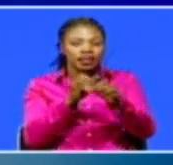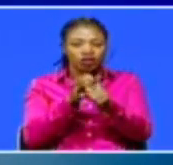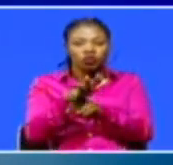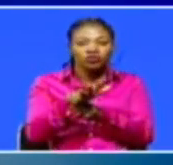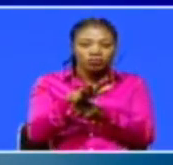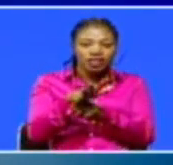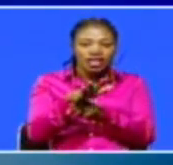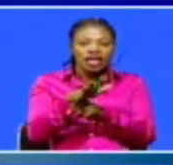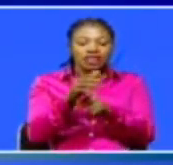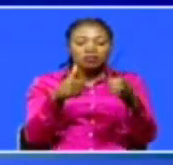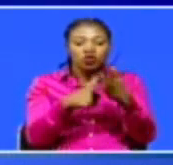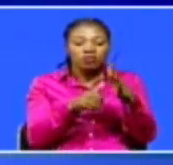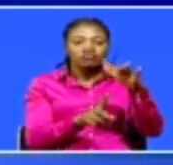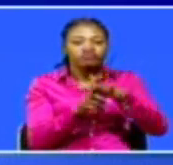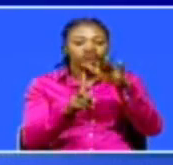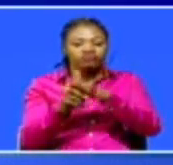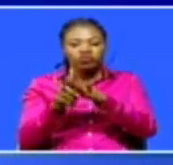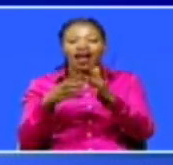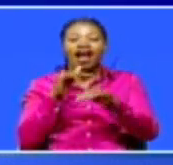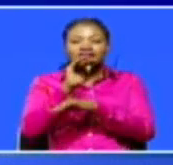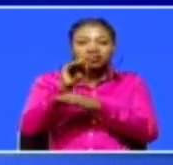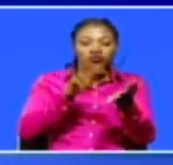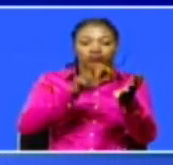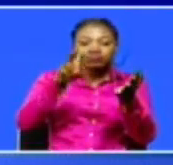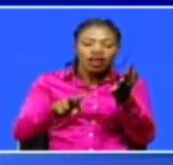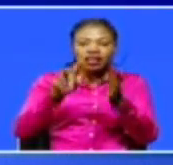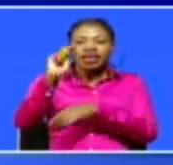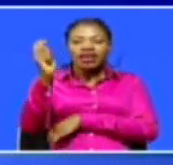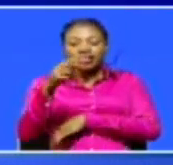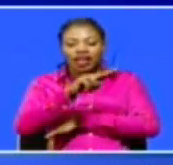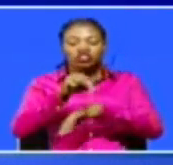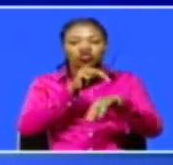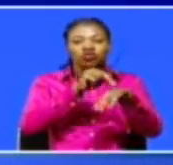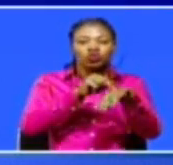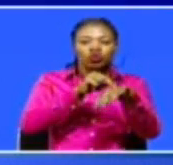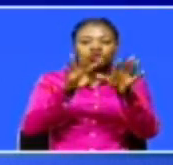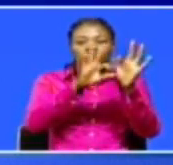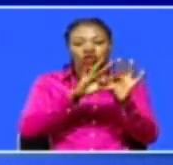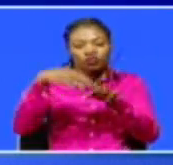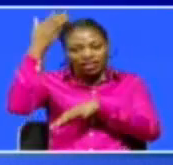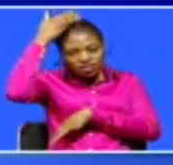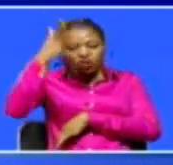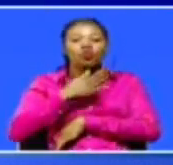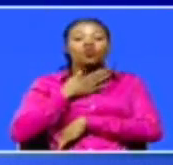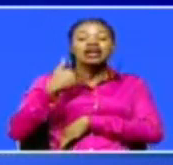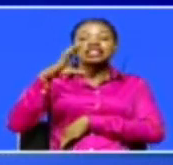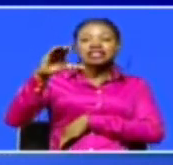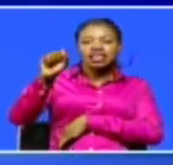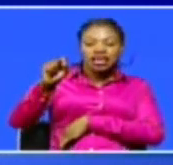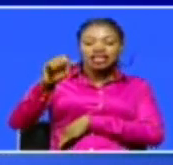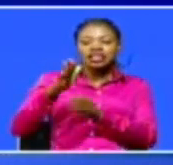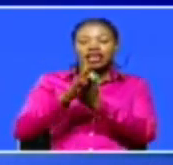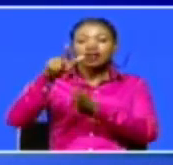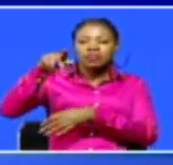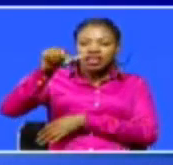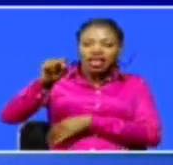pressure is mounting for him to resign, and the Kenya National Union of Nurses Secretary General Seth Panyako wants the Health Cabinet Secretary and PS